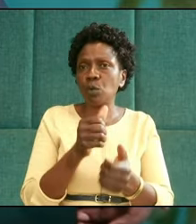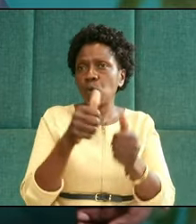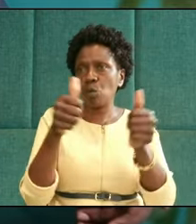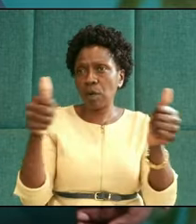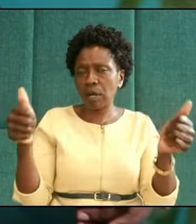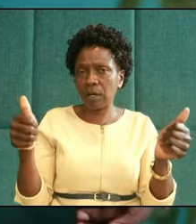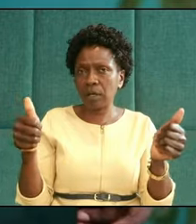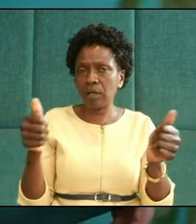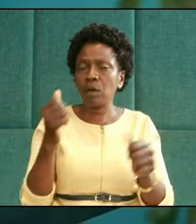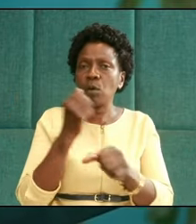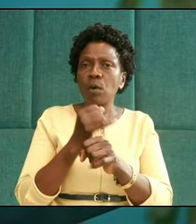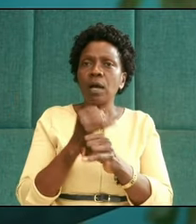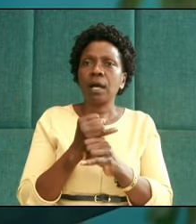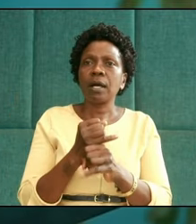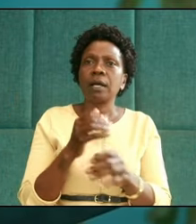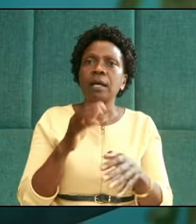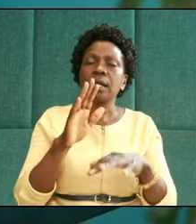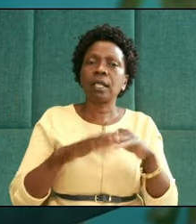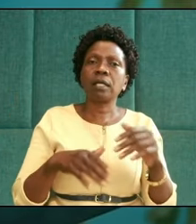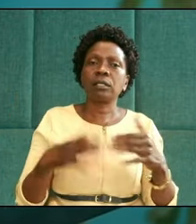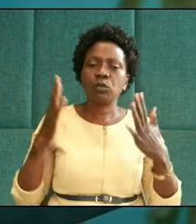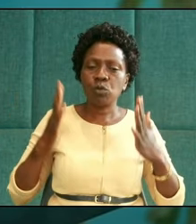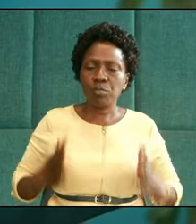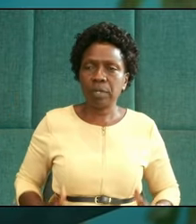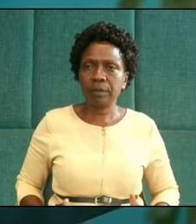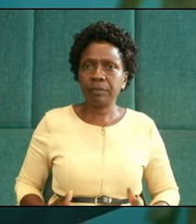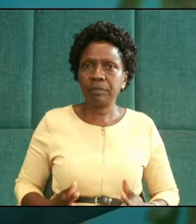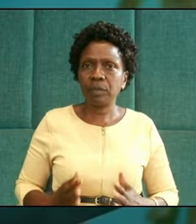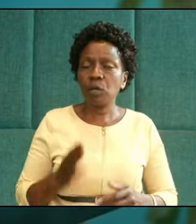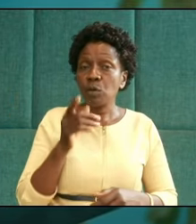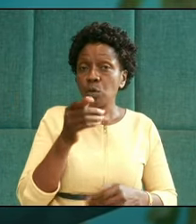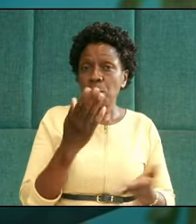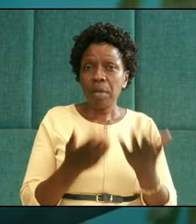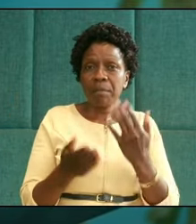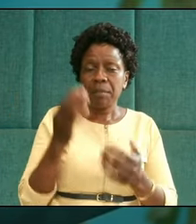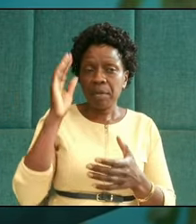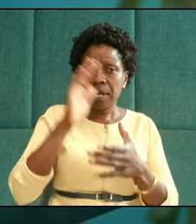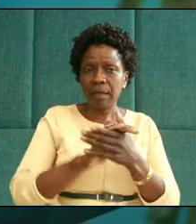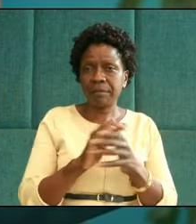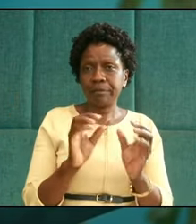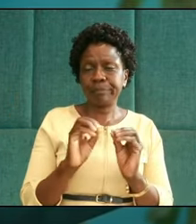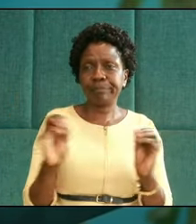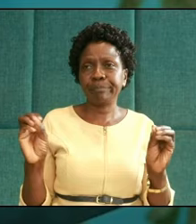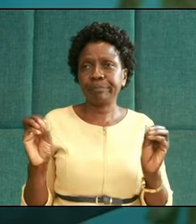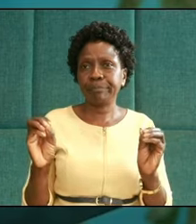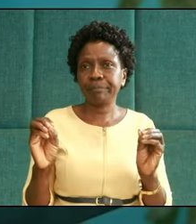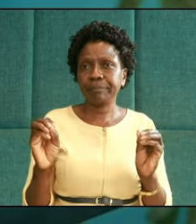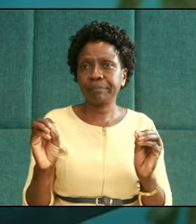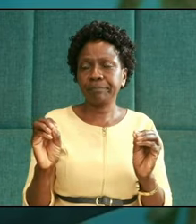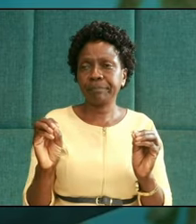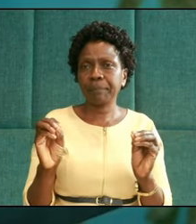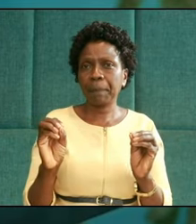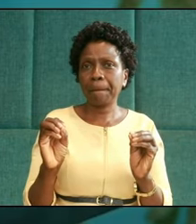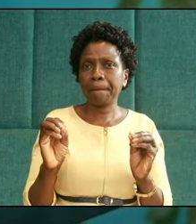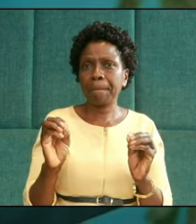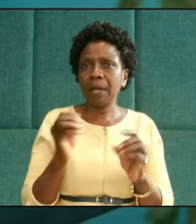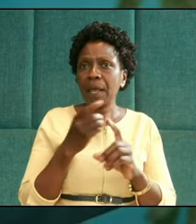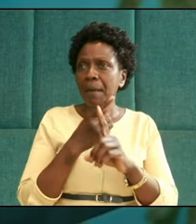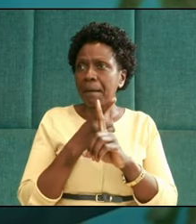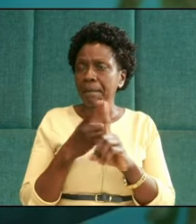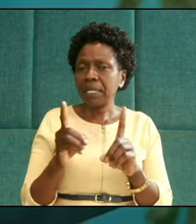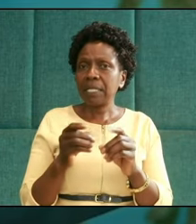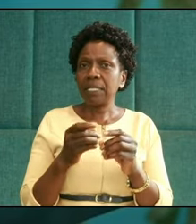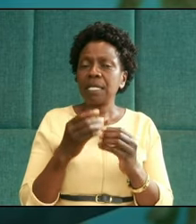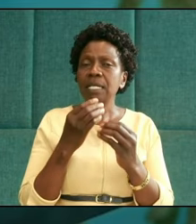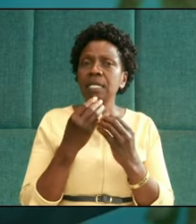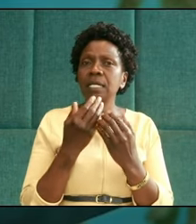diagnosis than even a human being. You may not believe it. When we talk, this may look like a dream, but things are